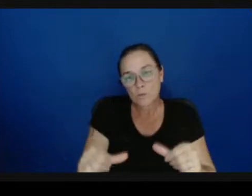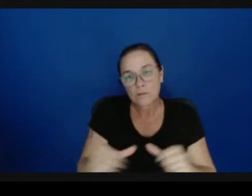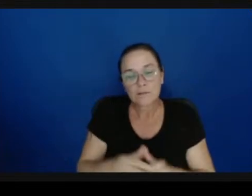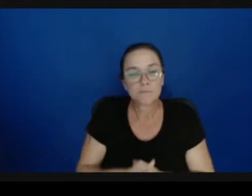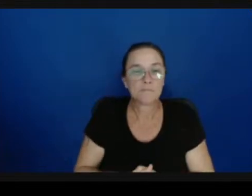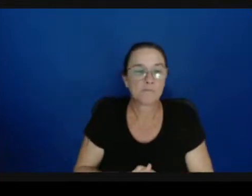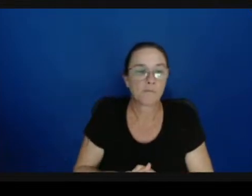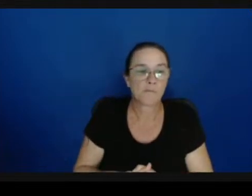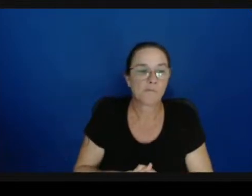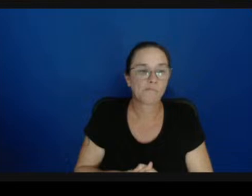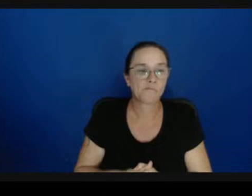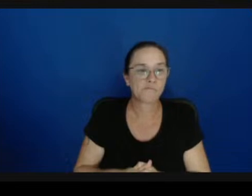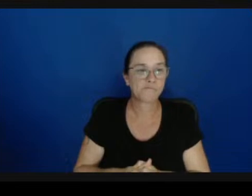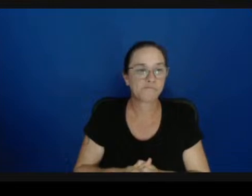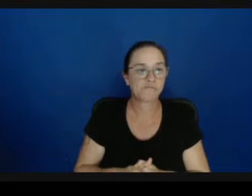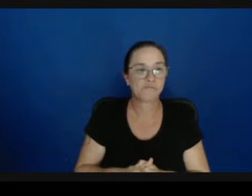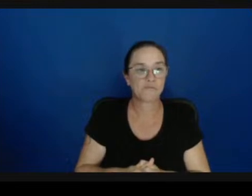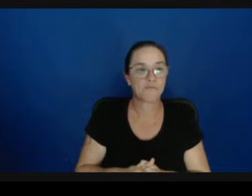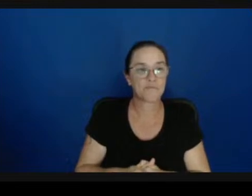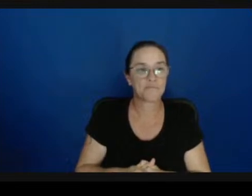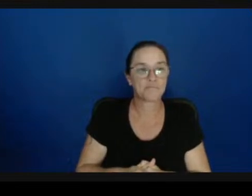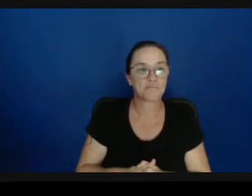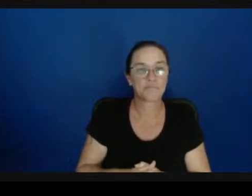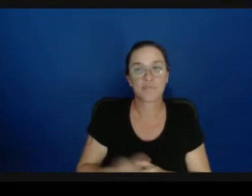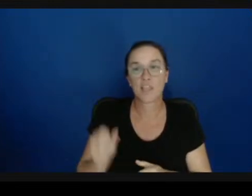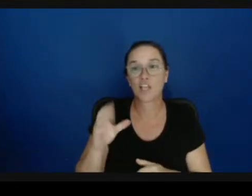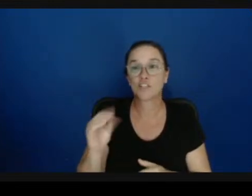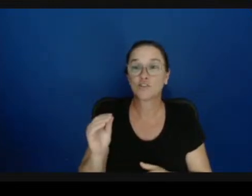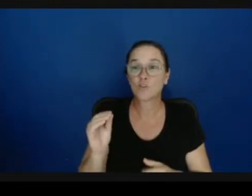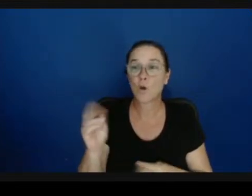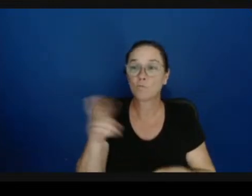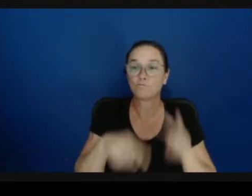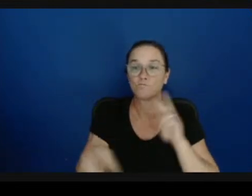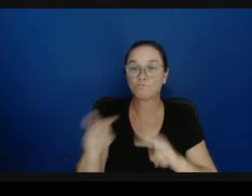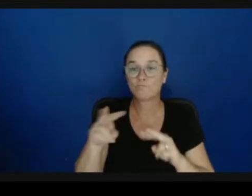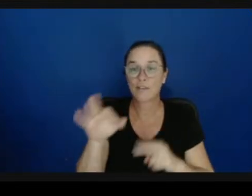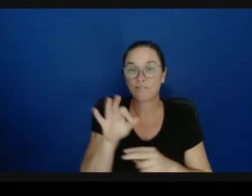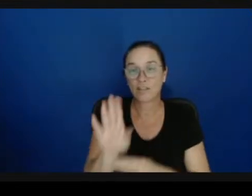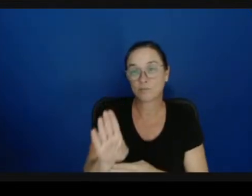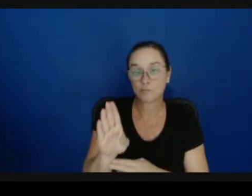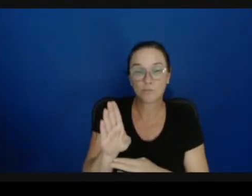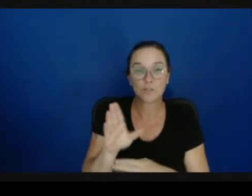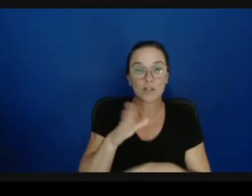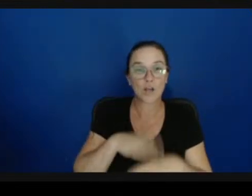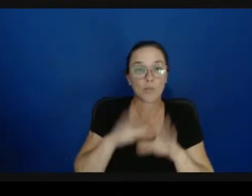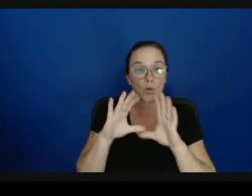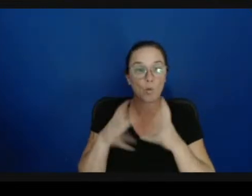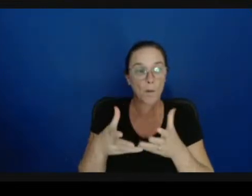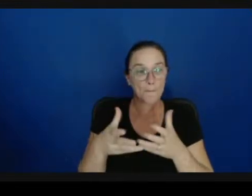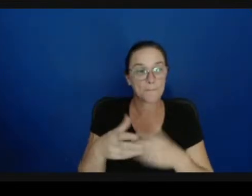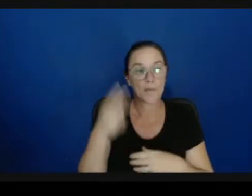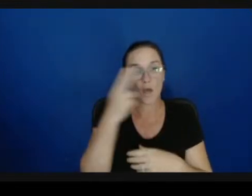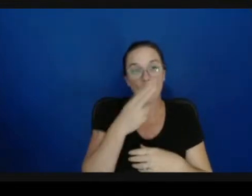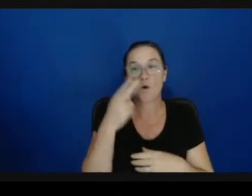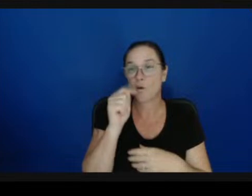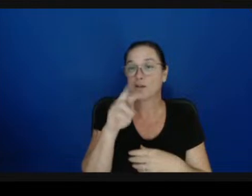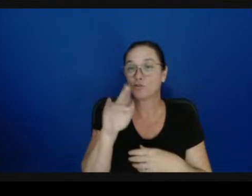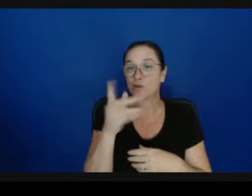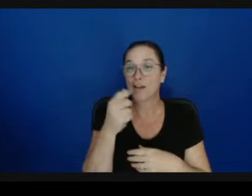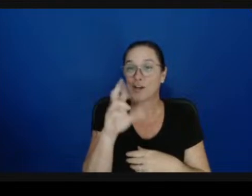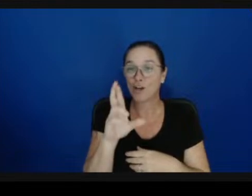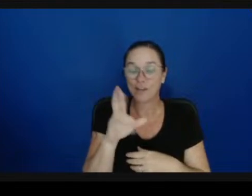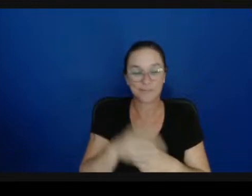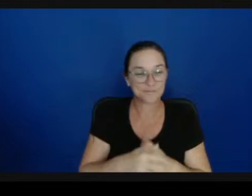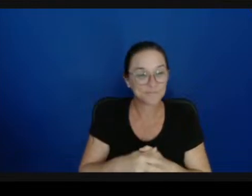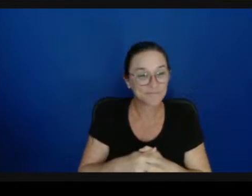information being shared there. So check us out on Facebook if you have it, on the Facebook group Hawaii Tracker. I think that'll do it. And for if me. you go